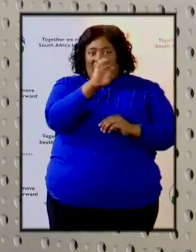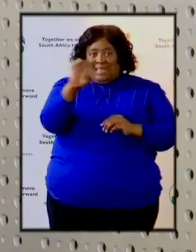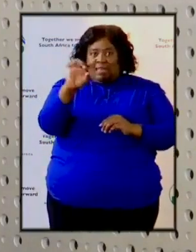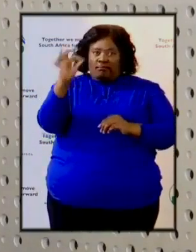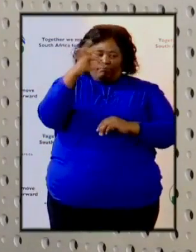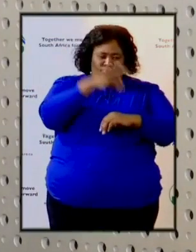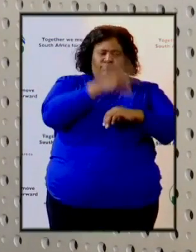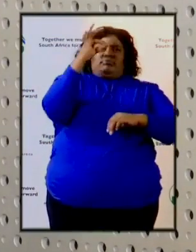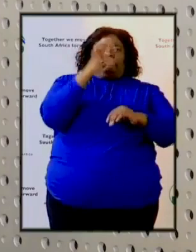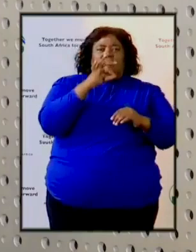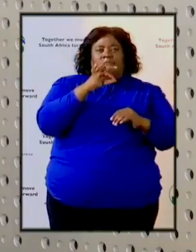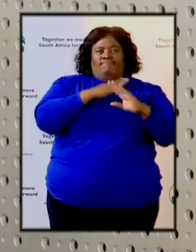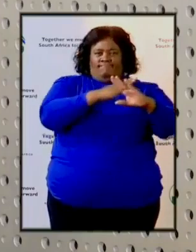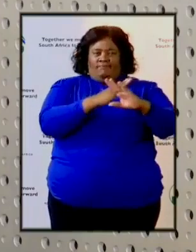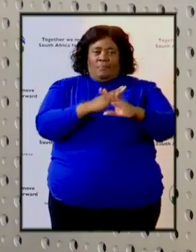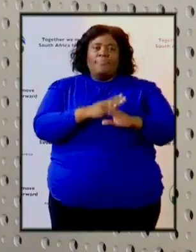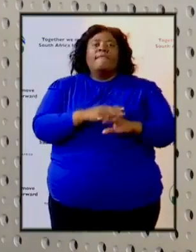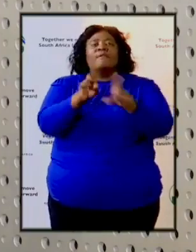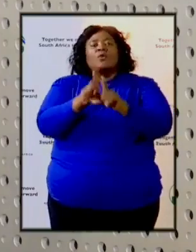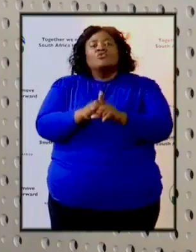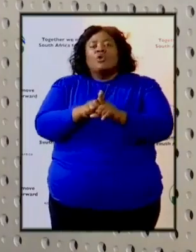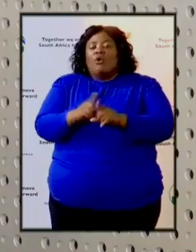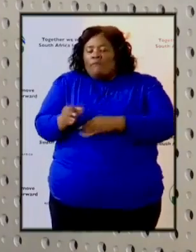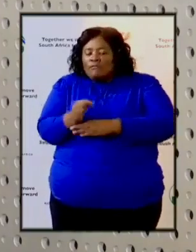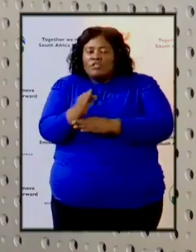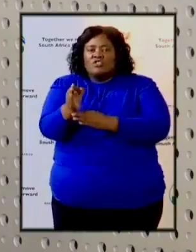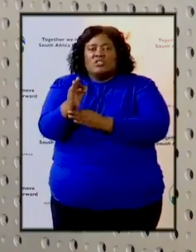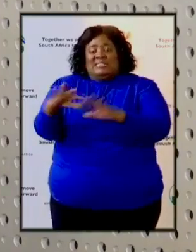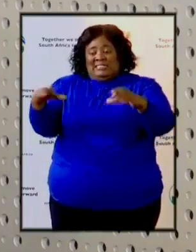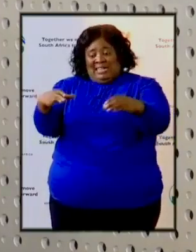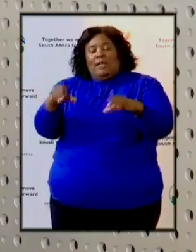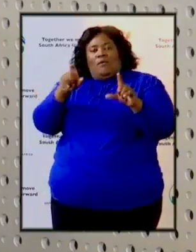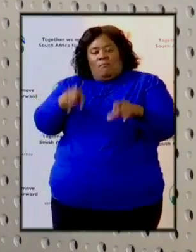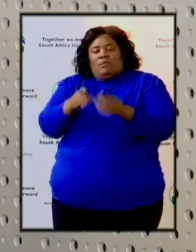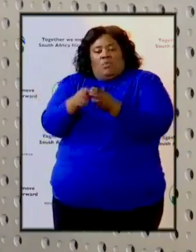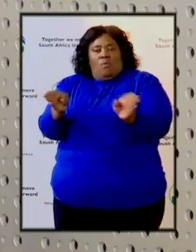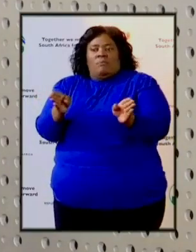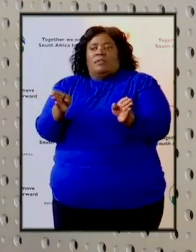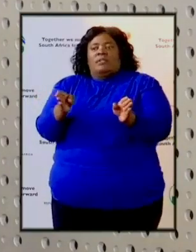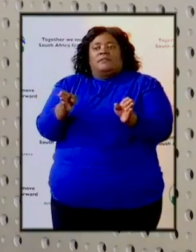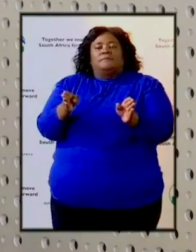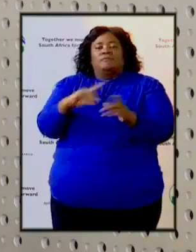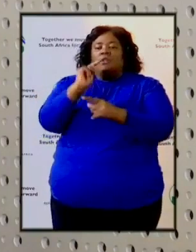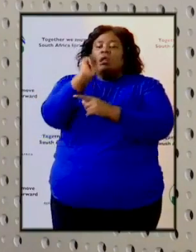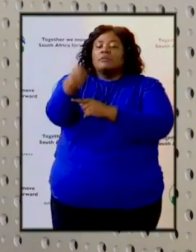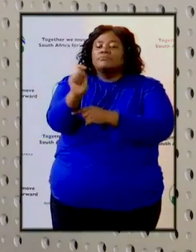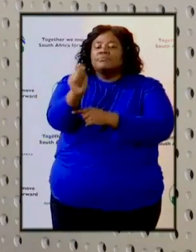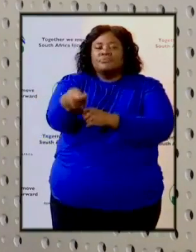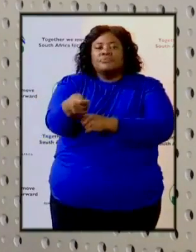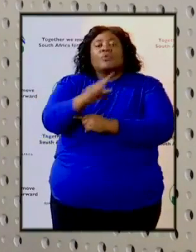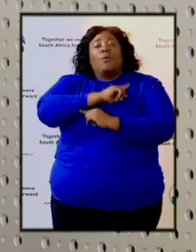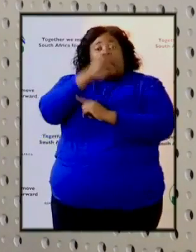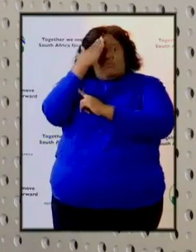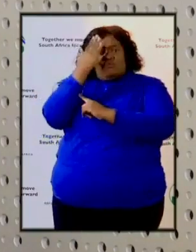the fisheries sector is also open for fishing. And we note as well that during the month of